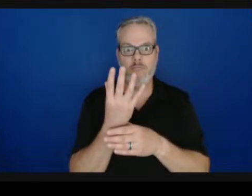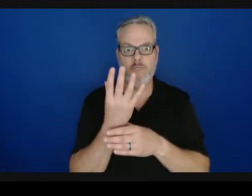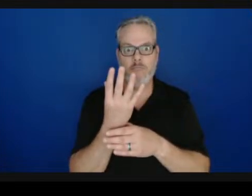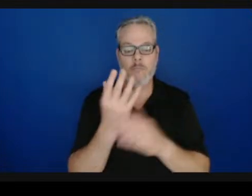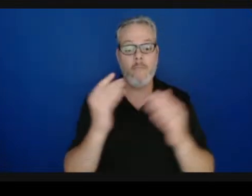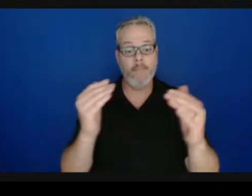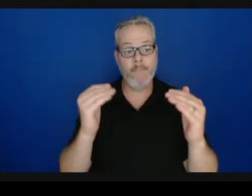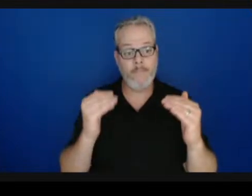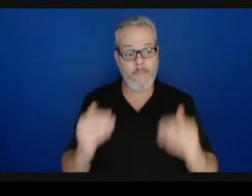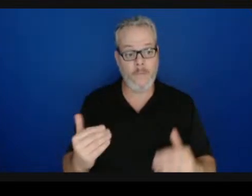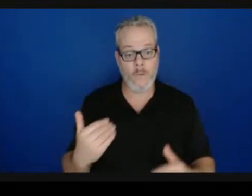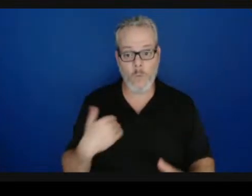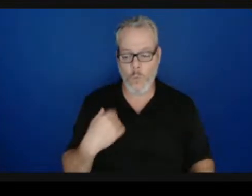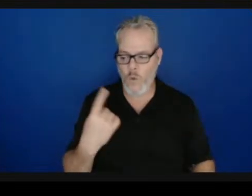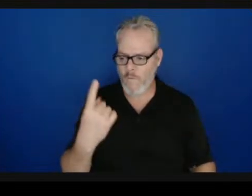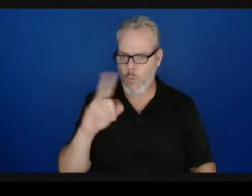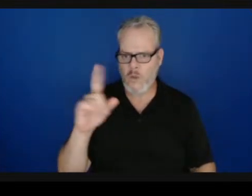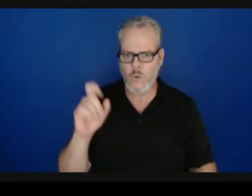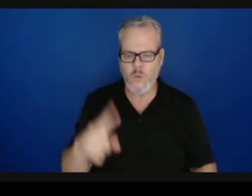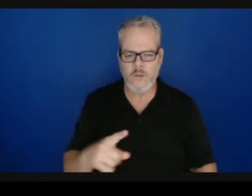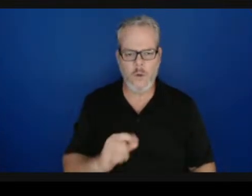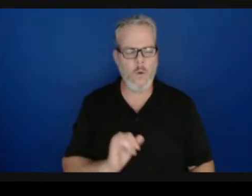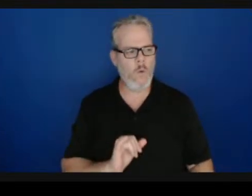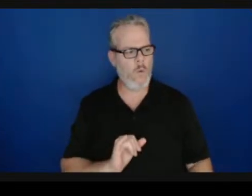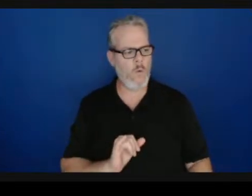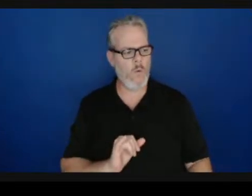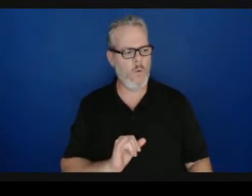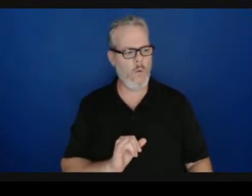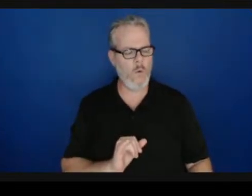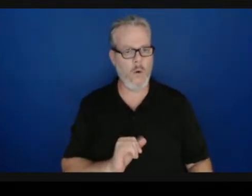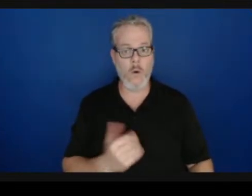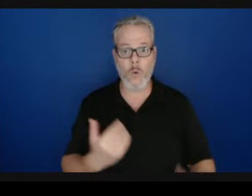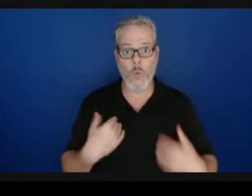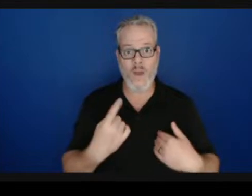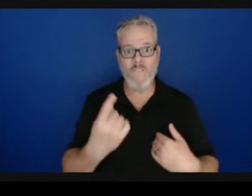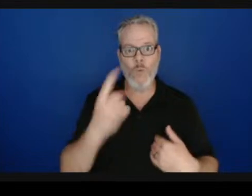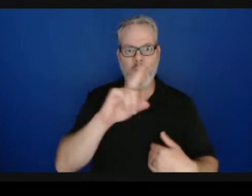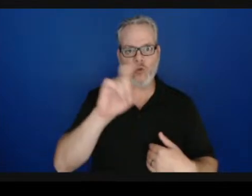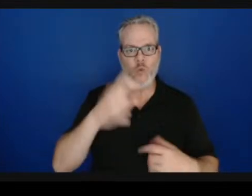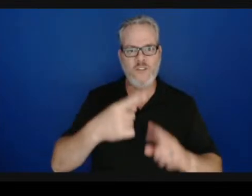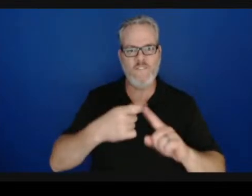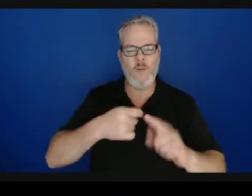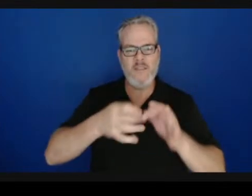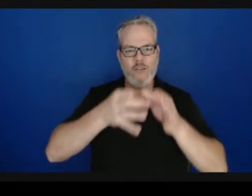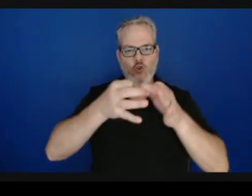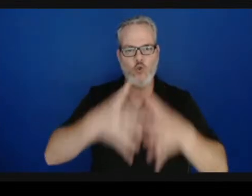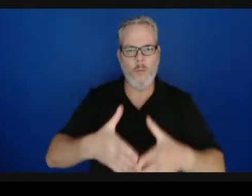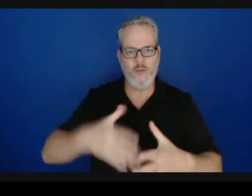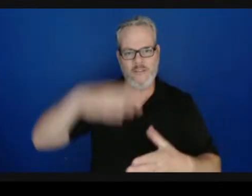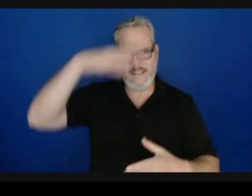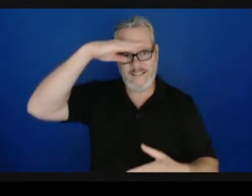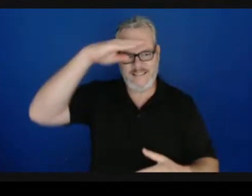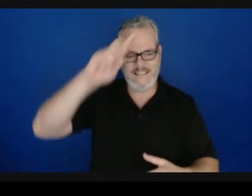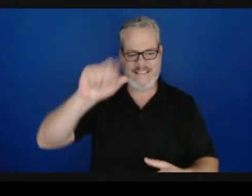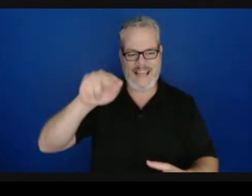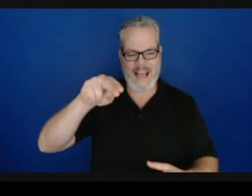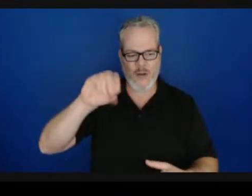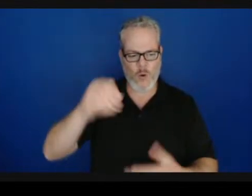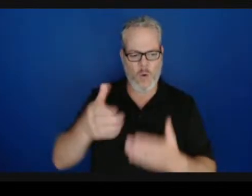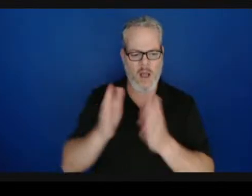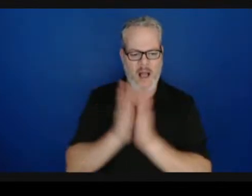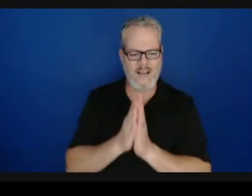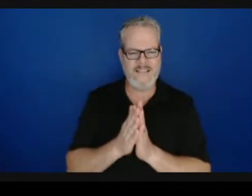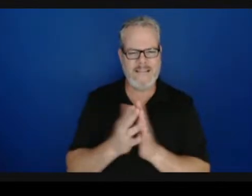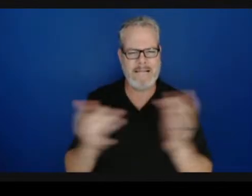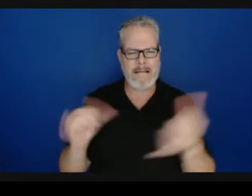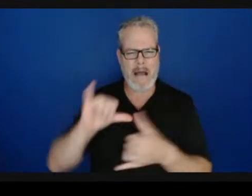question. We have a question from our ASL interpreter, Dano, up top, who asks, how tall